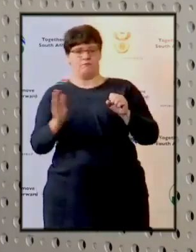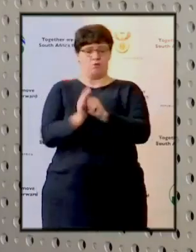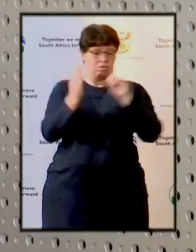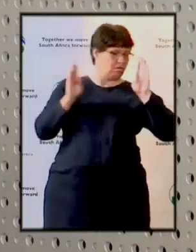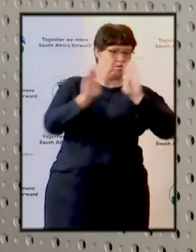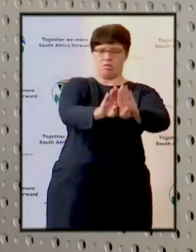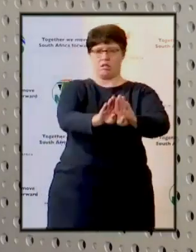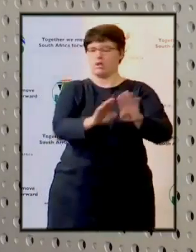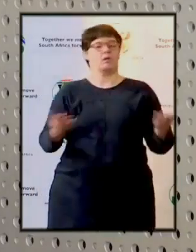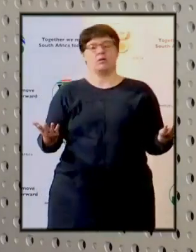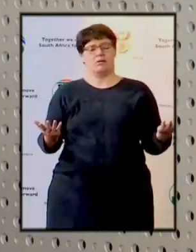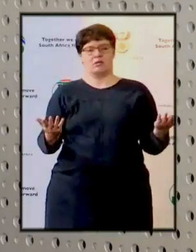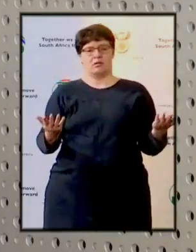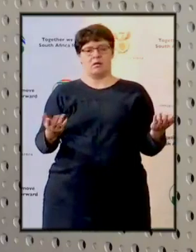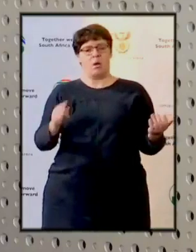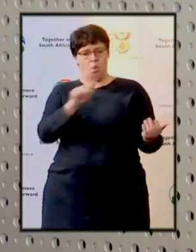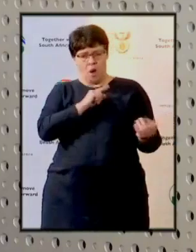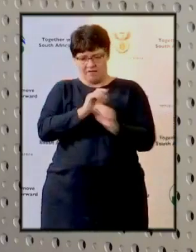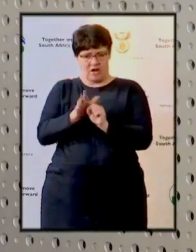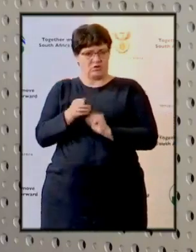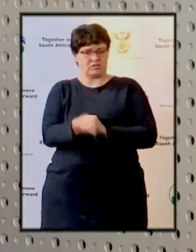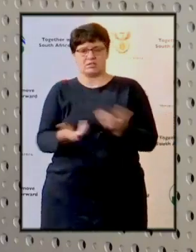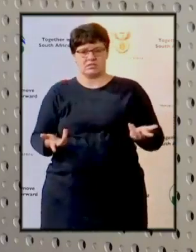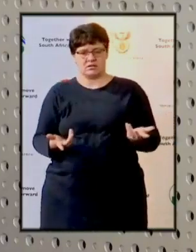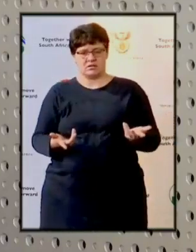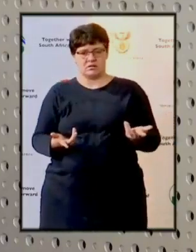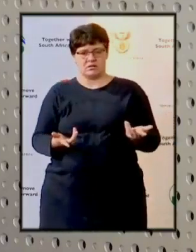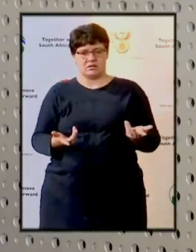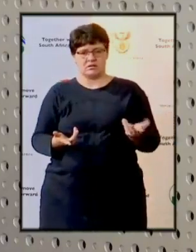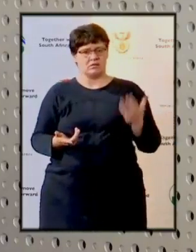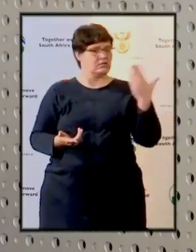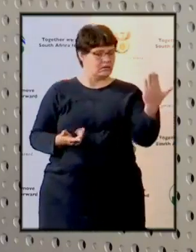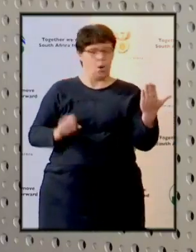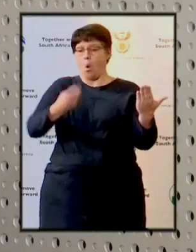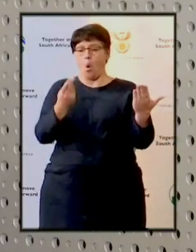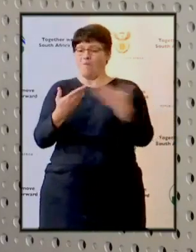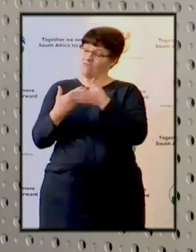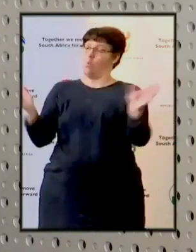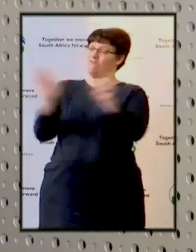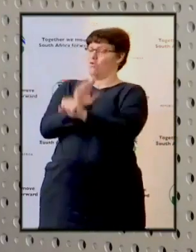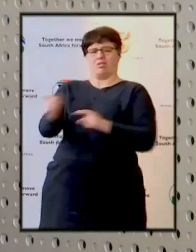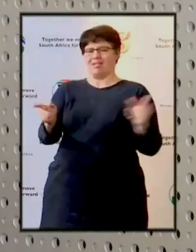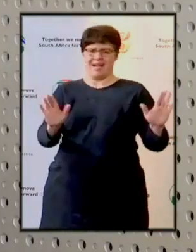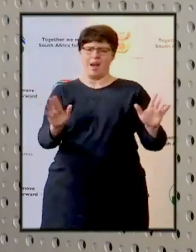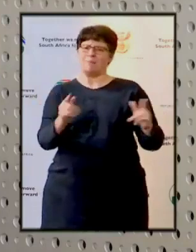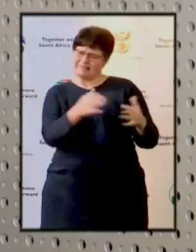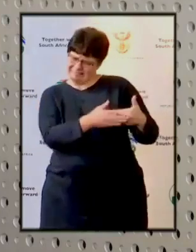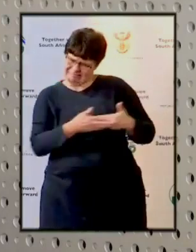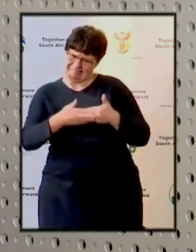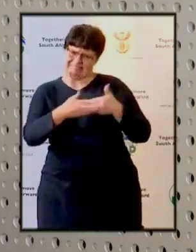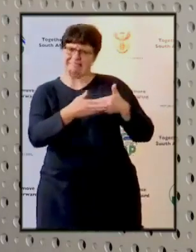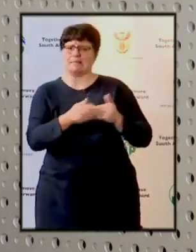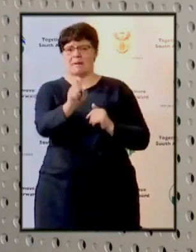mode because of the virus, or alternatively opening it up completely. So I'm hoping that